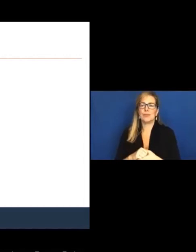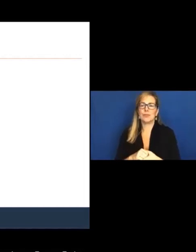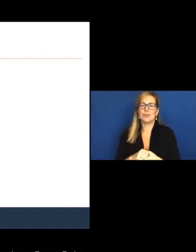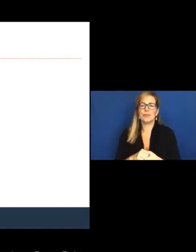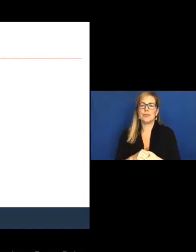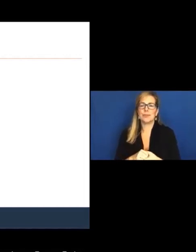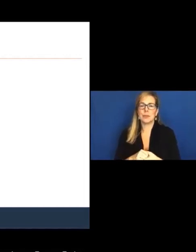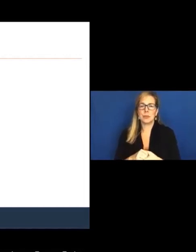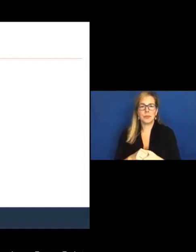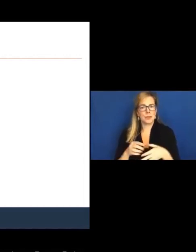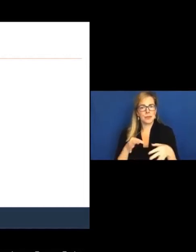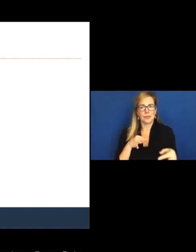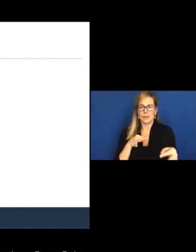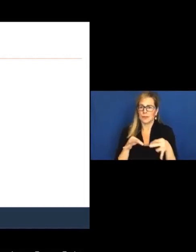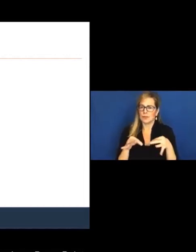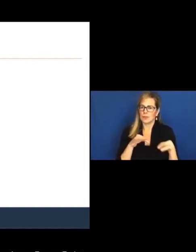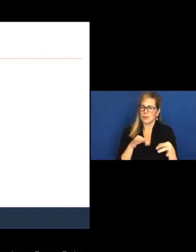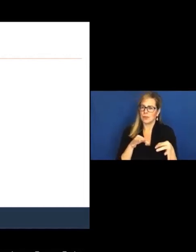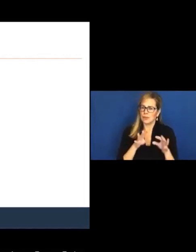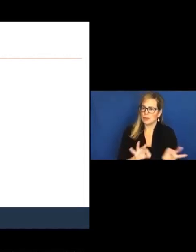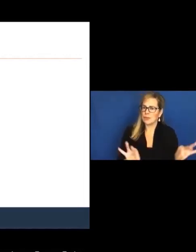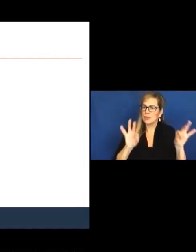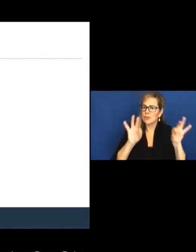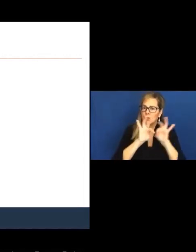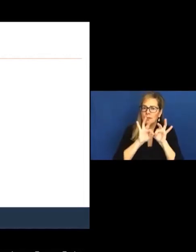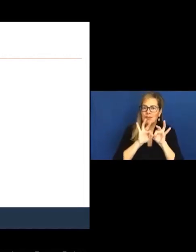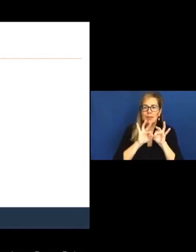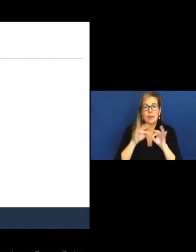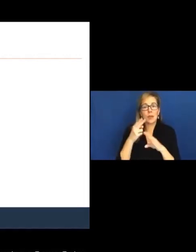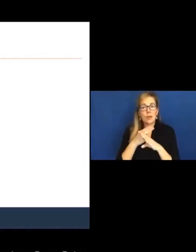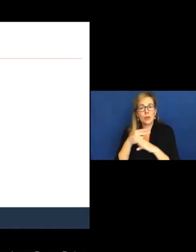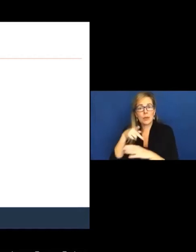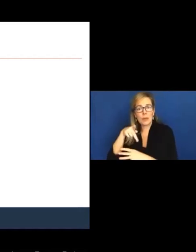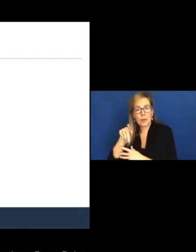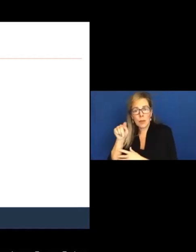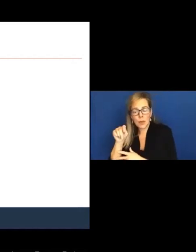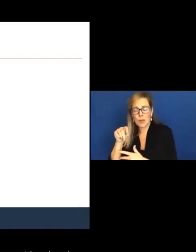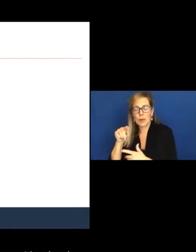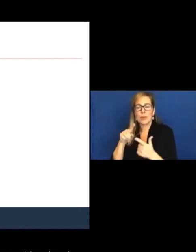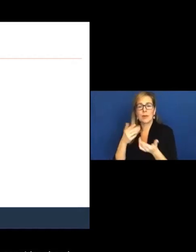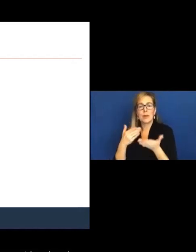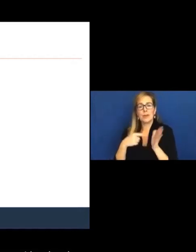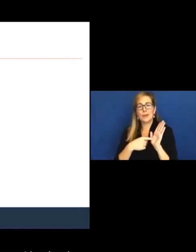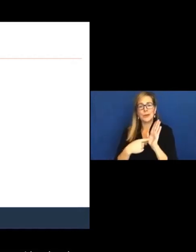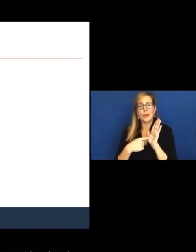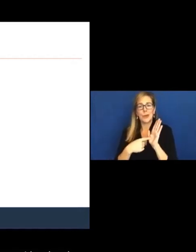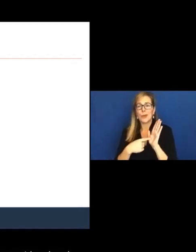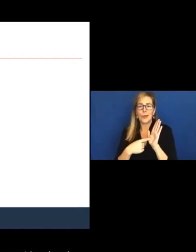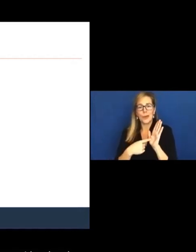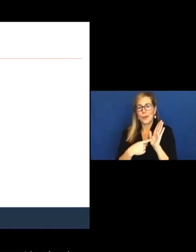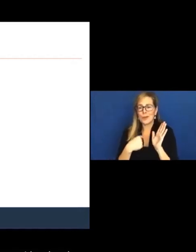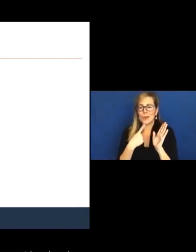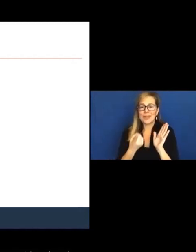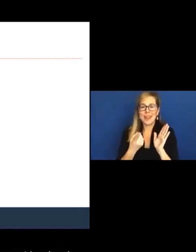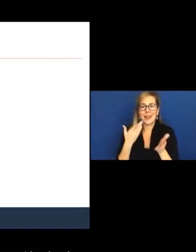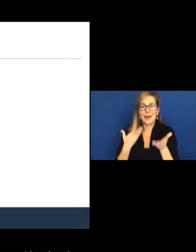Whether you are using a PowerPoint or doing a show and tell, or just standing in front of a